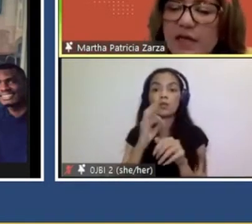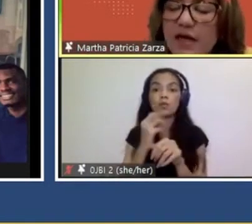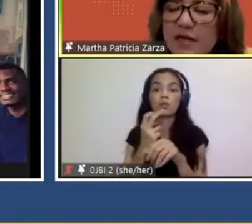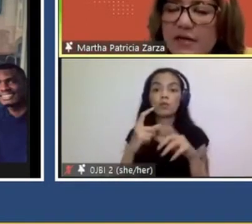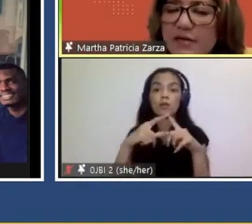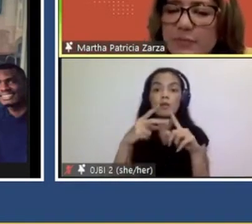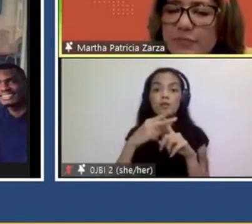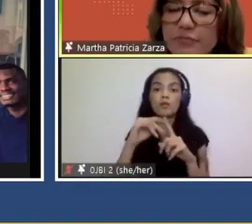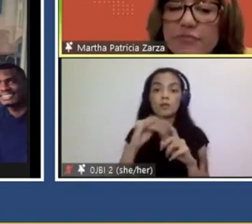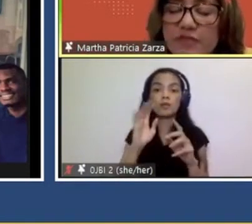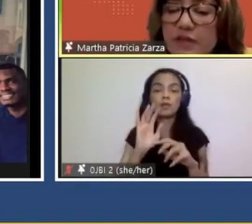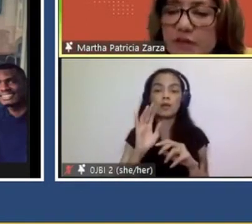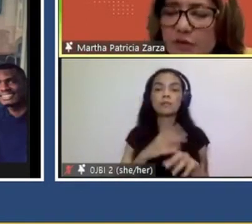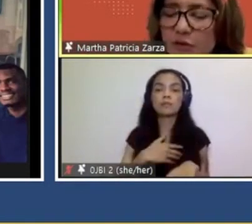several